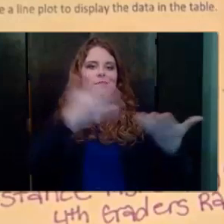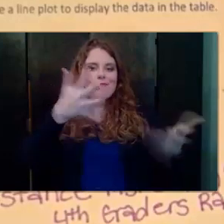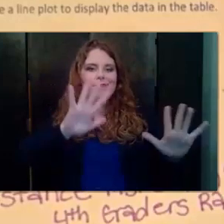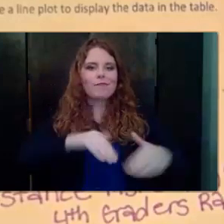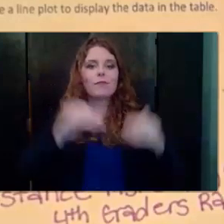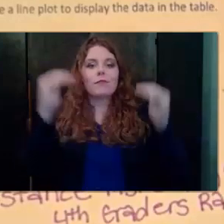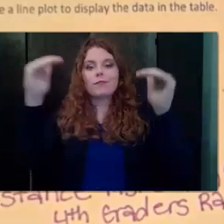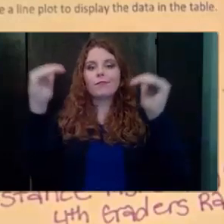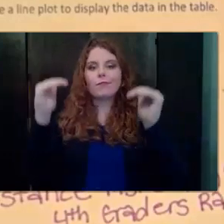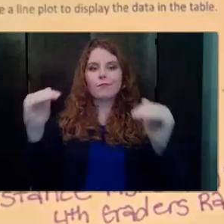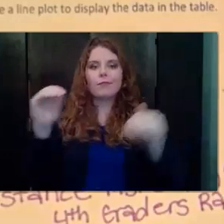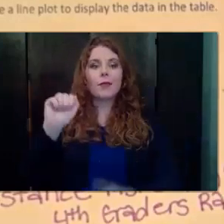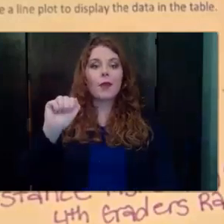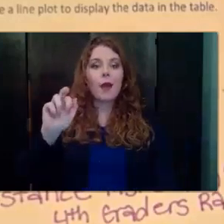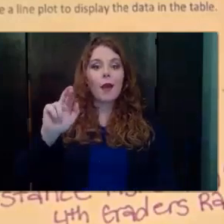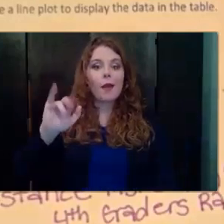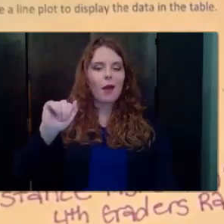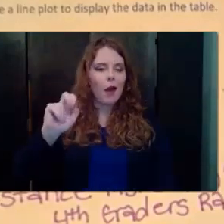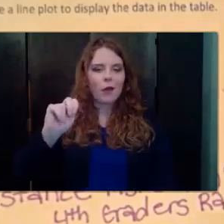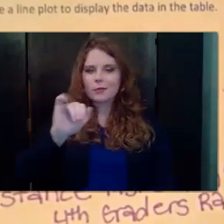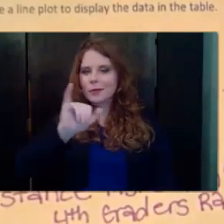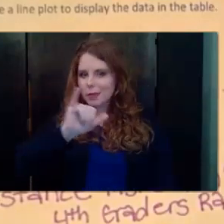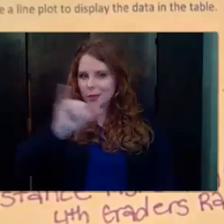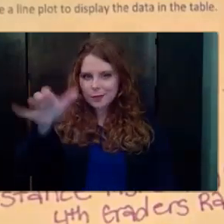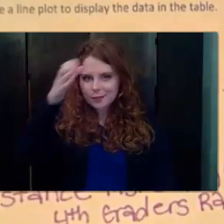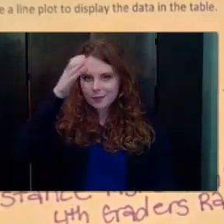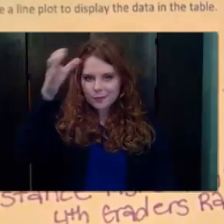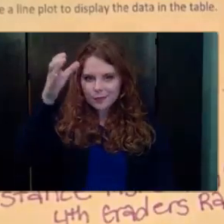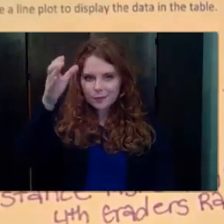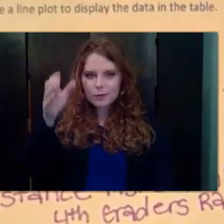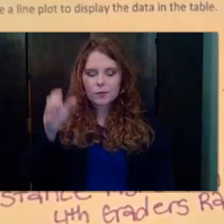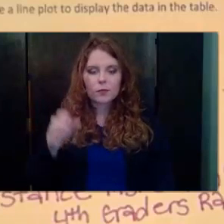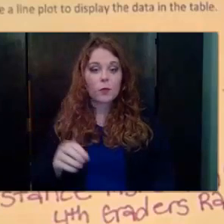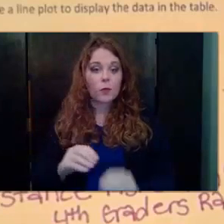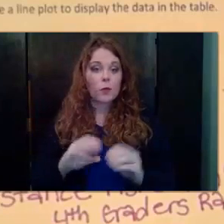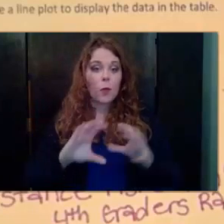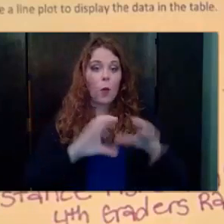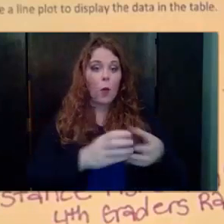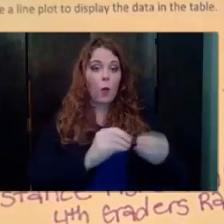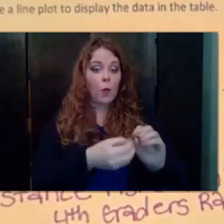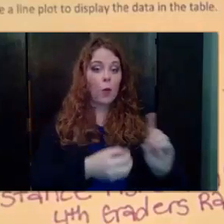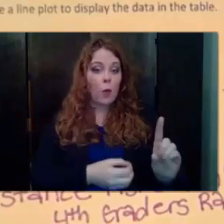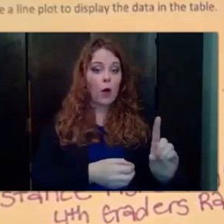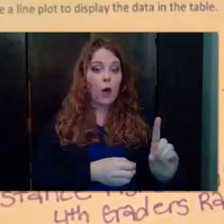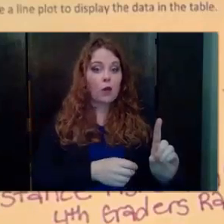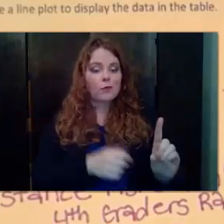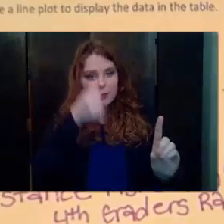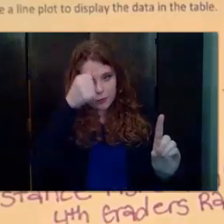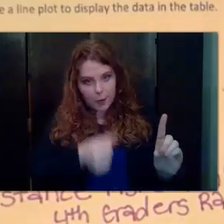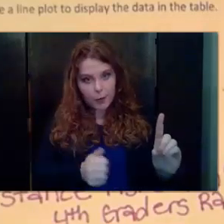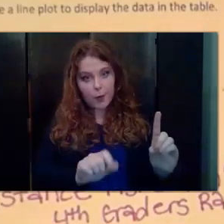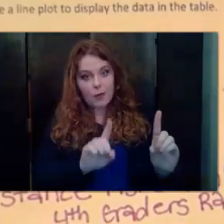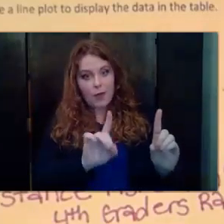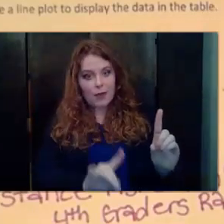1 6/8. So I'm going to continue to do the same. I'm going to go to my whole number 1. Then in between here it's by eighths. So